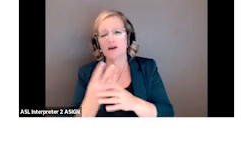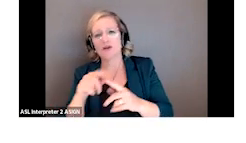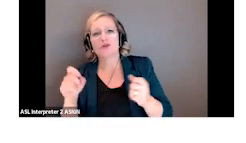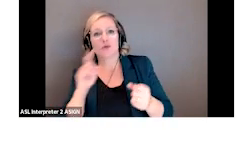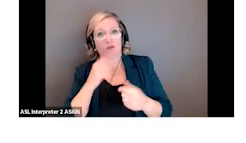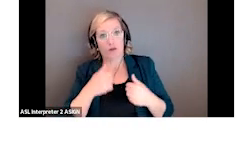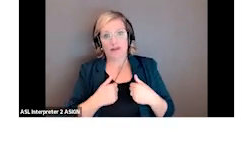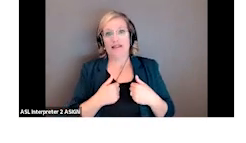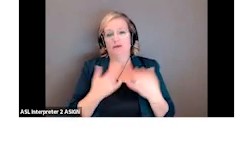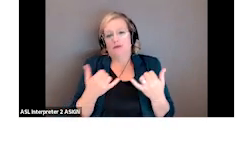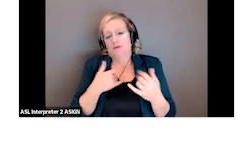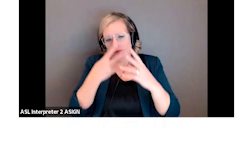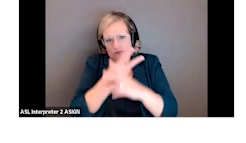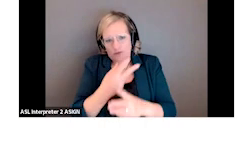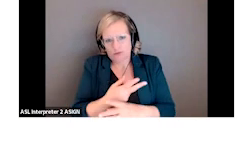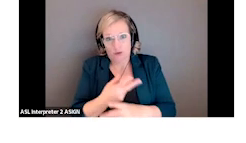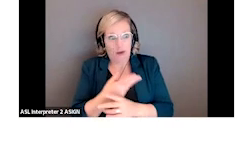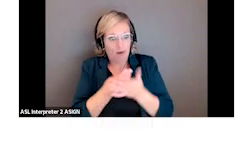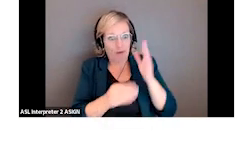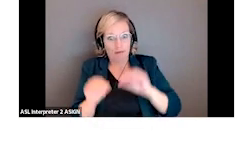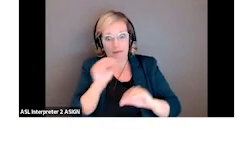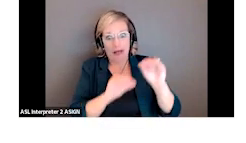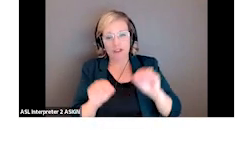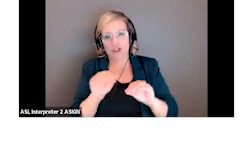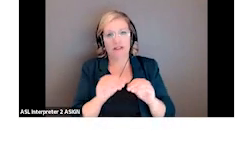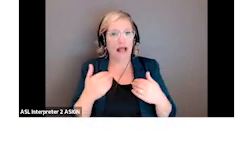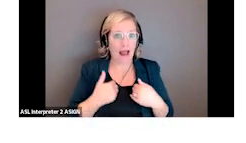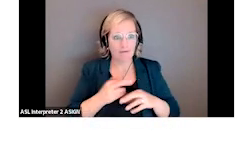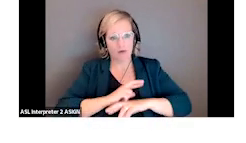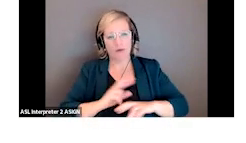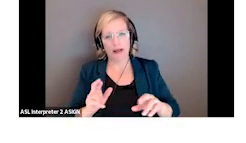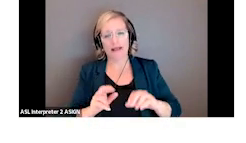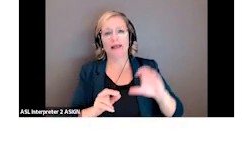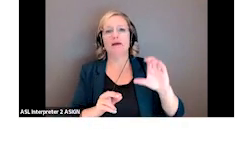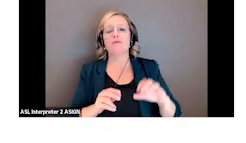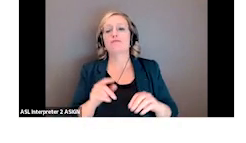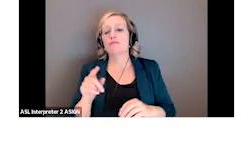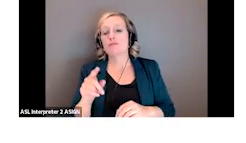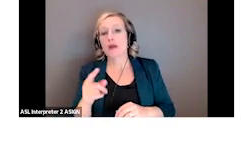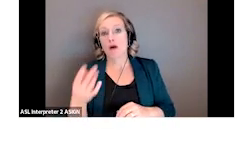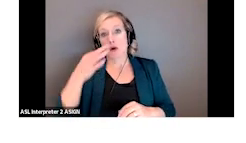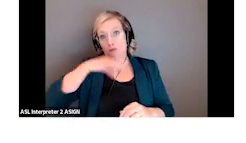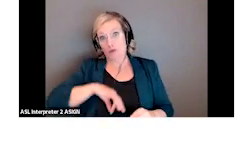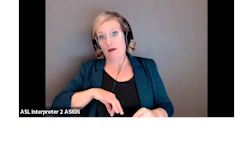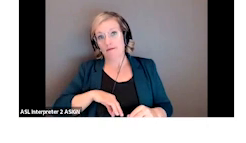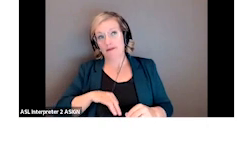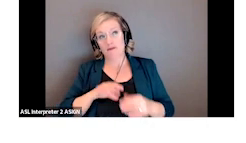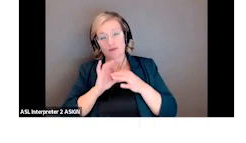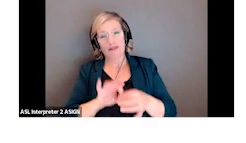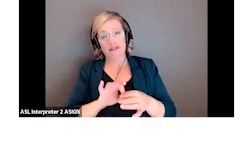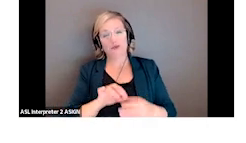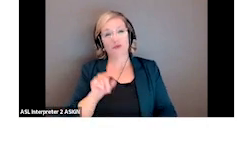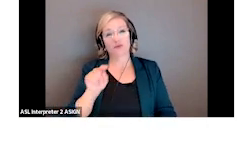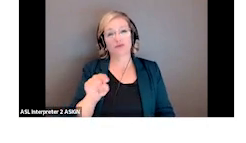least. Okay, and then from a profitability perspective, what do I aim for Amazon? I tell people after